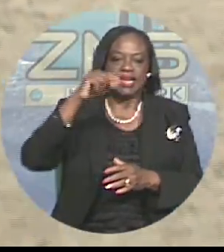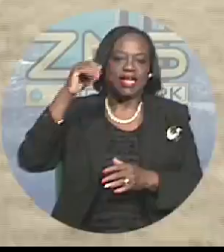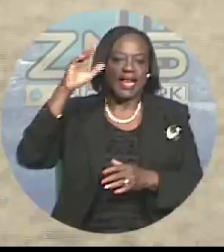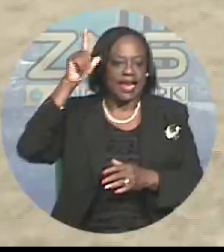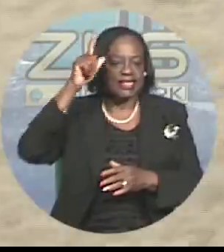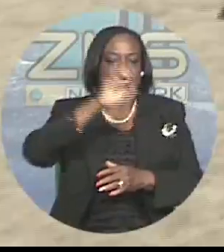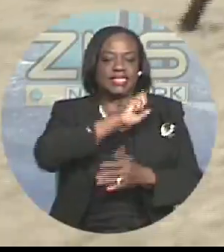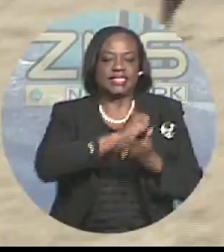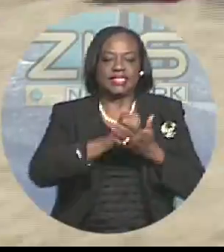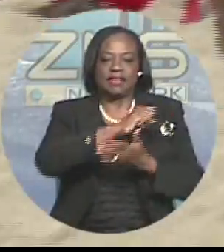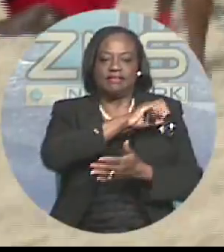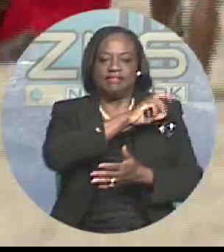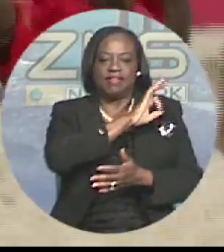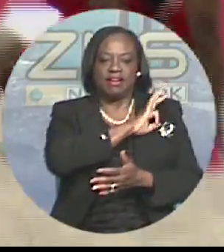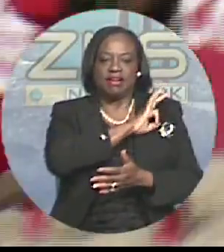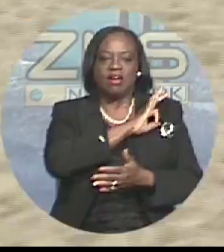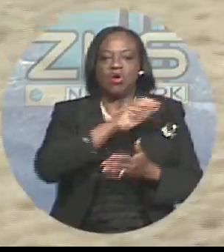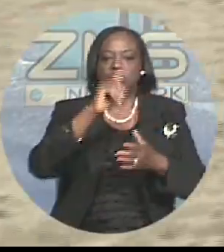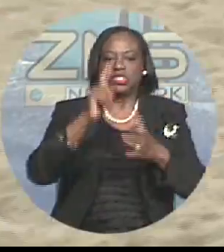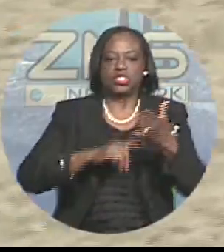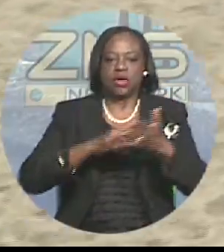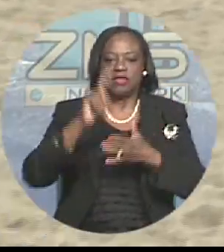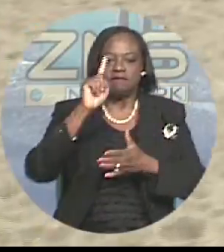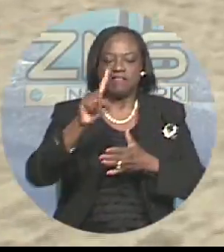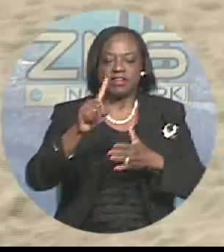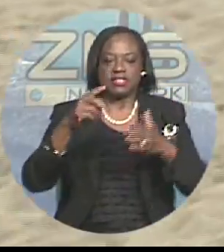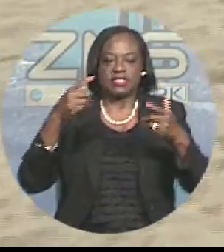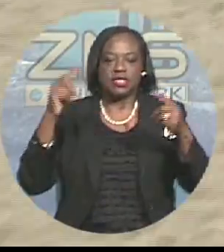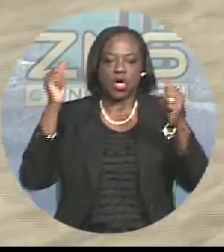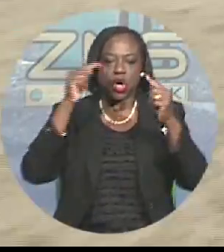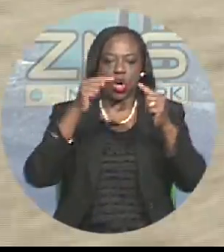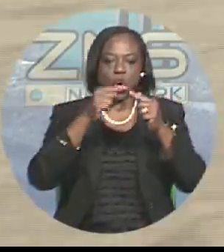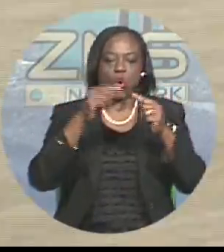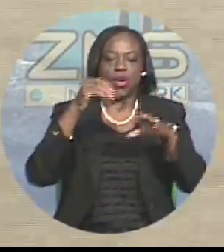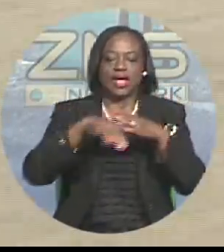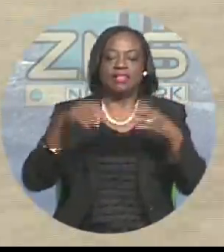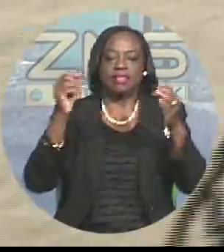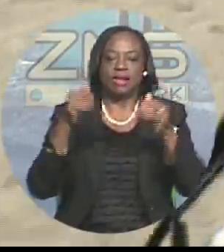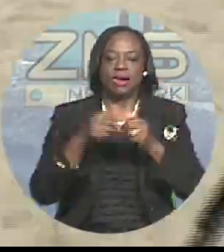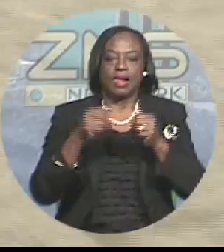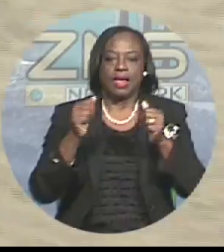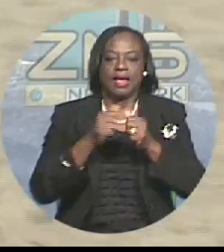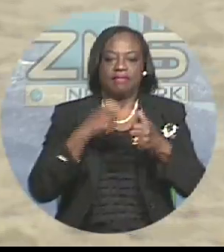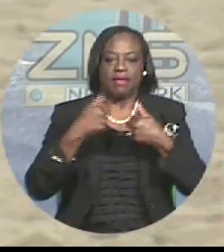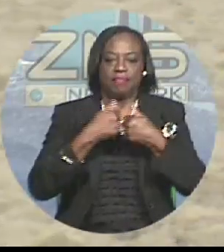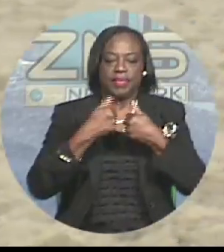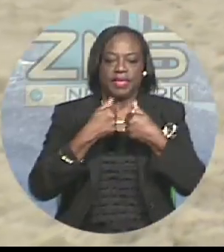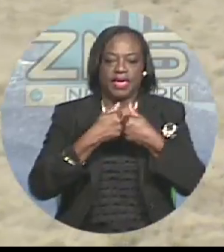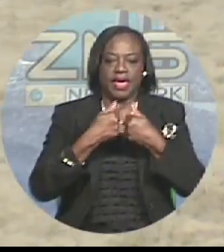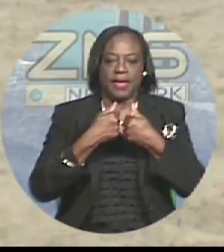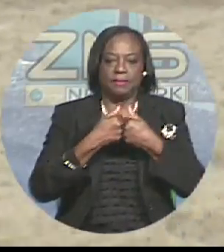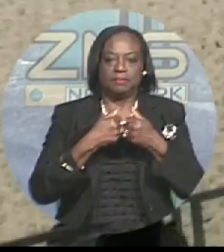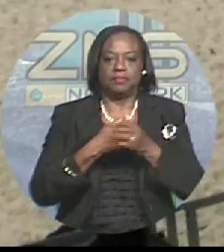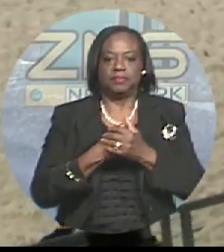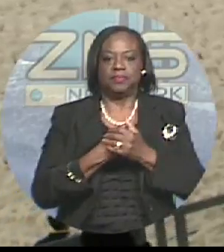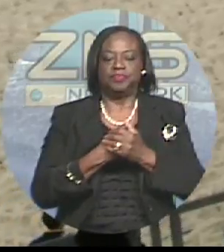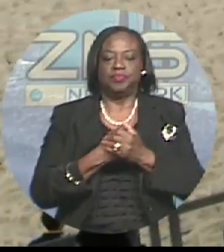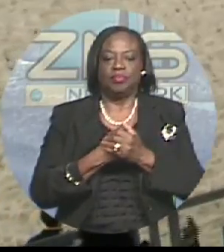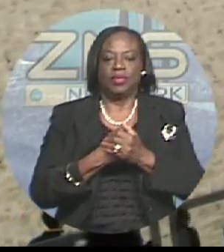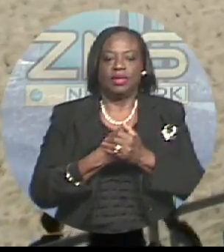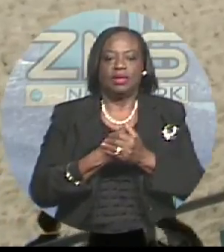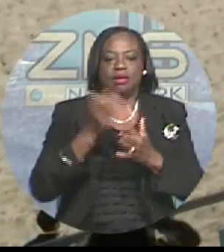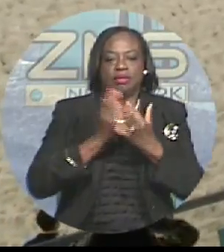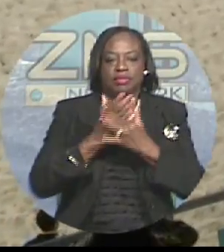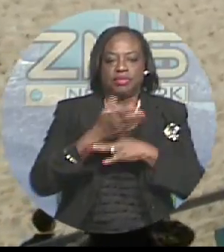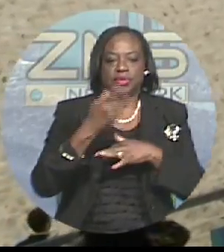Sinclair, who scored the first goal of the match. Jamaica's Rohan Reed responded with a goal of his own in the second, tying the score. Midway through